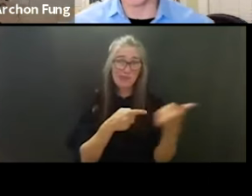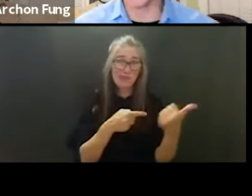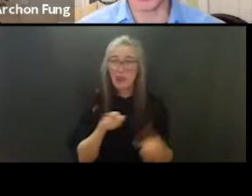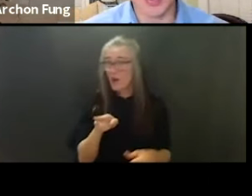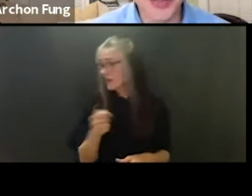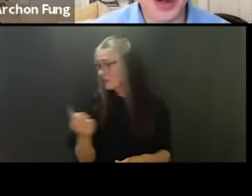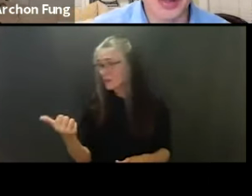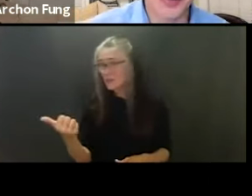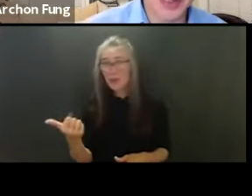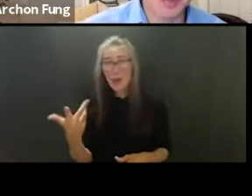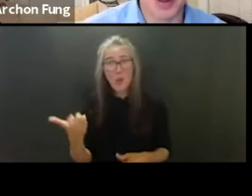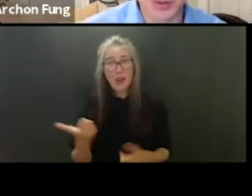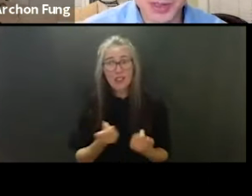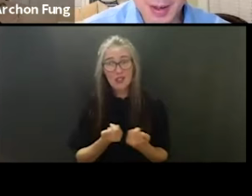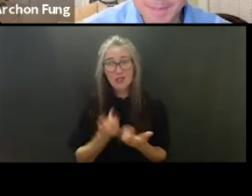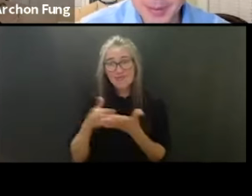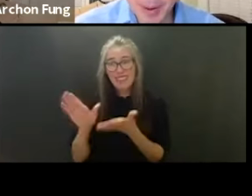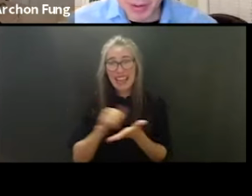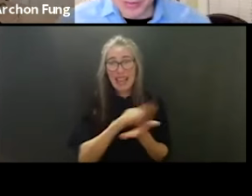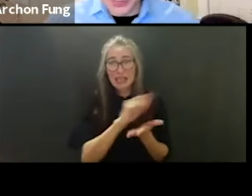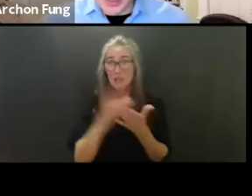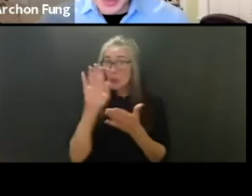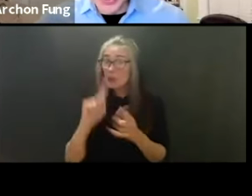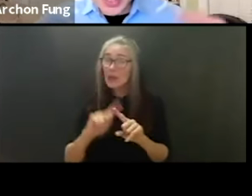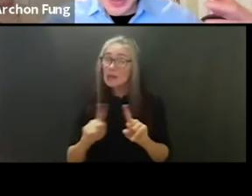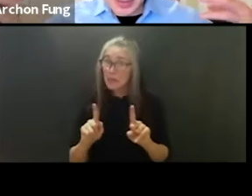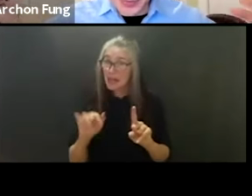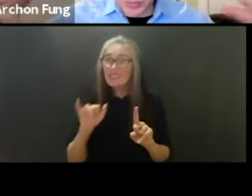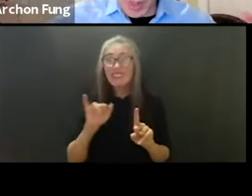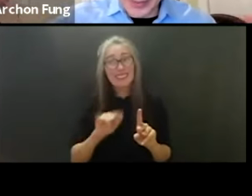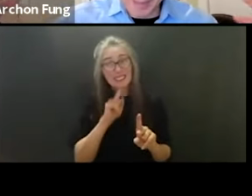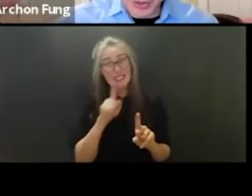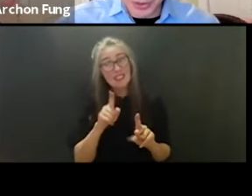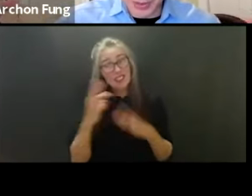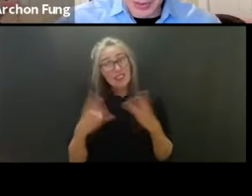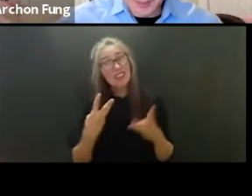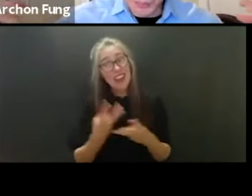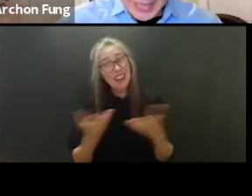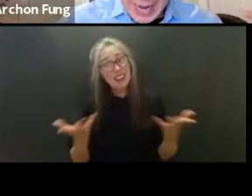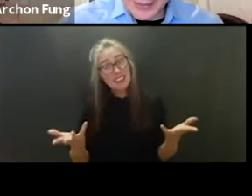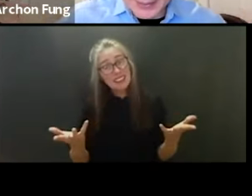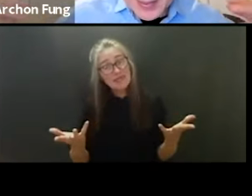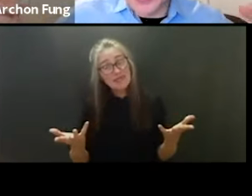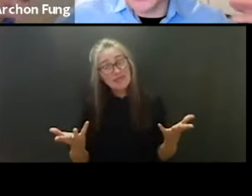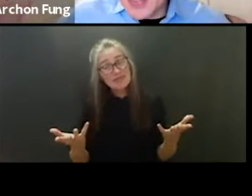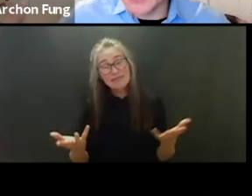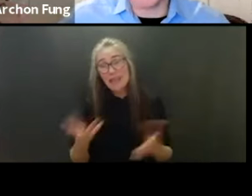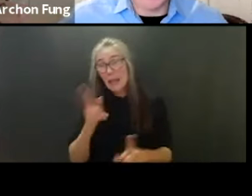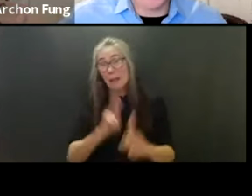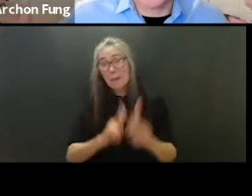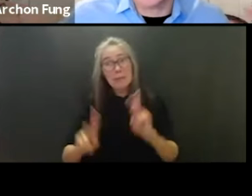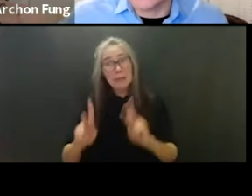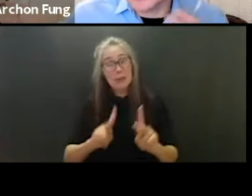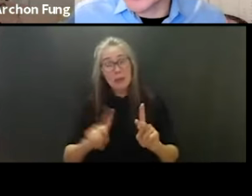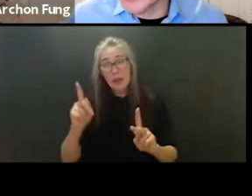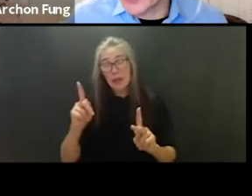one or other of these polls. But part of the thesis of this wide aperture reality is that it is a